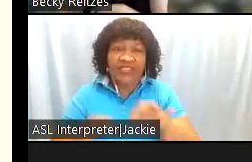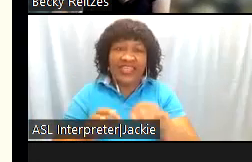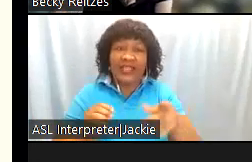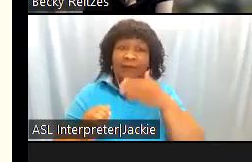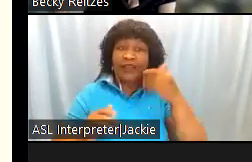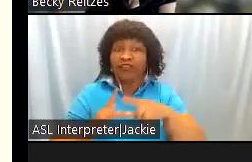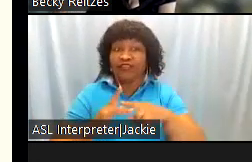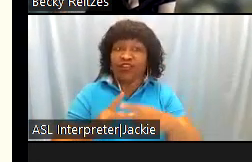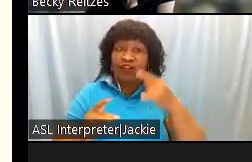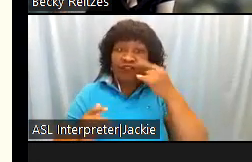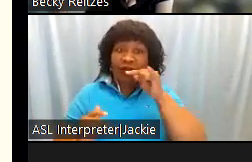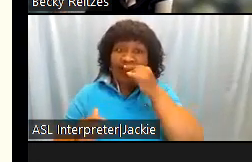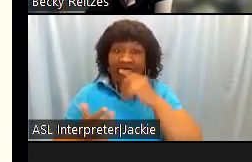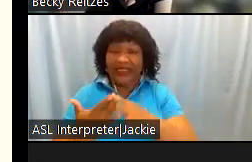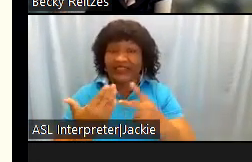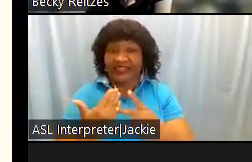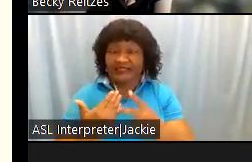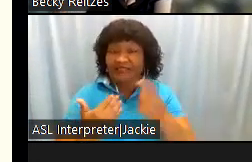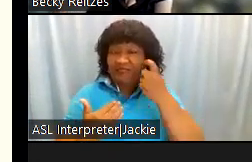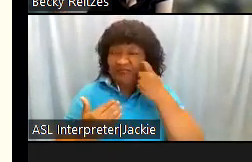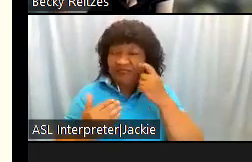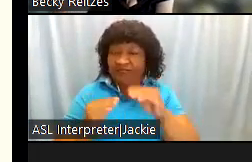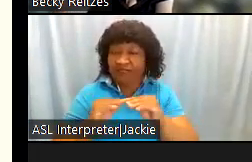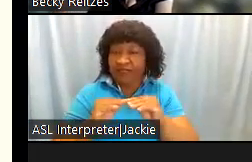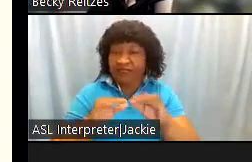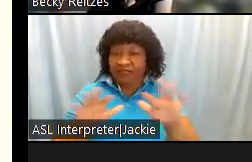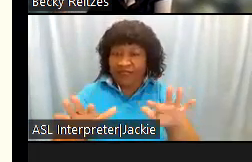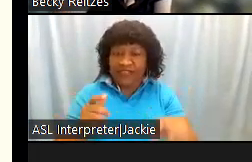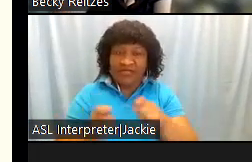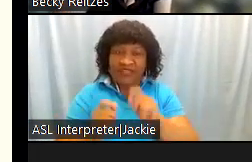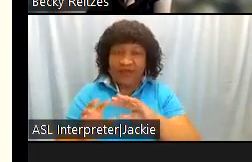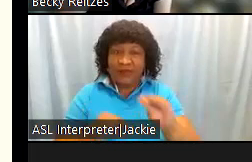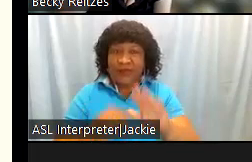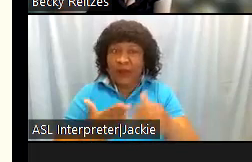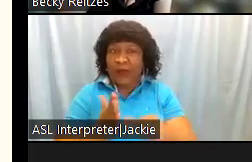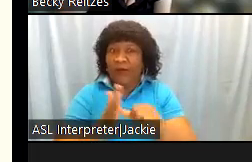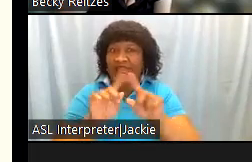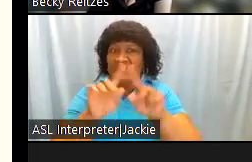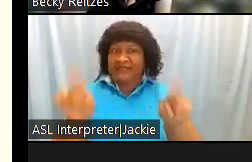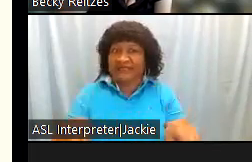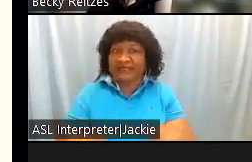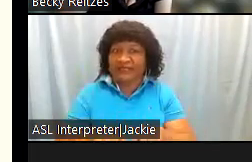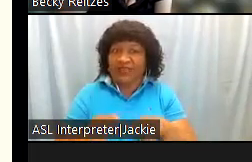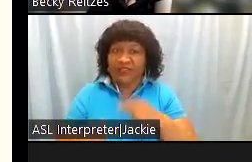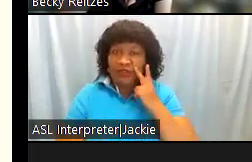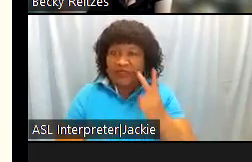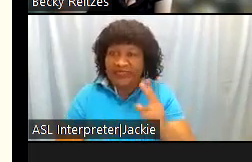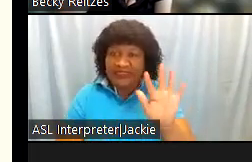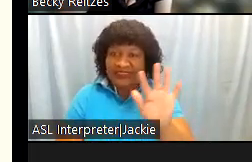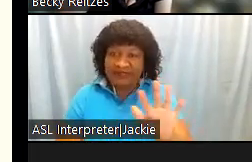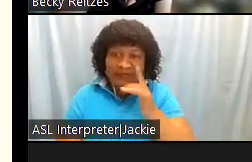Kids just released, and I specifically wanted to put this whole page up here so you can see